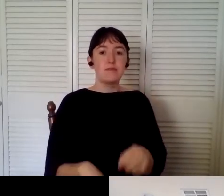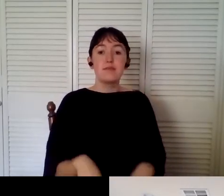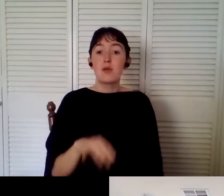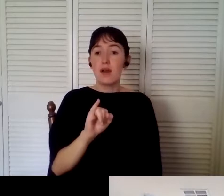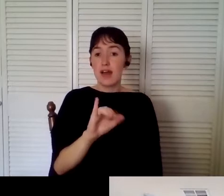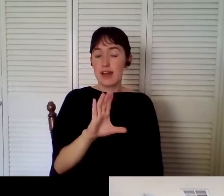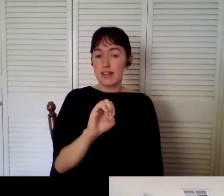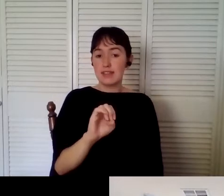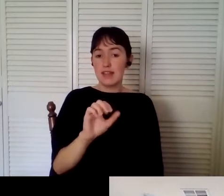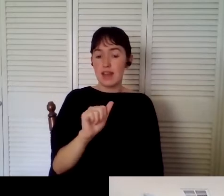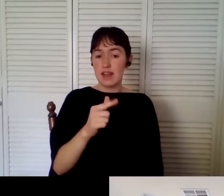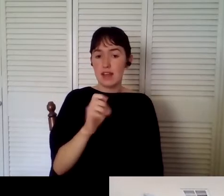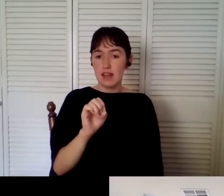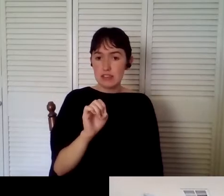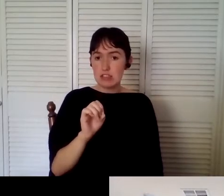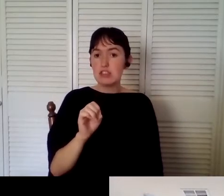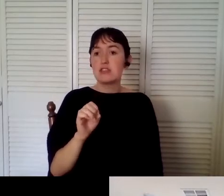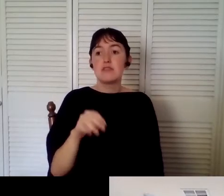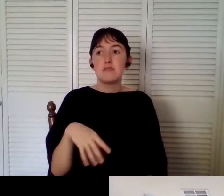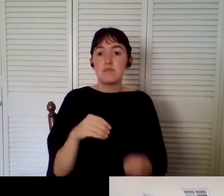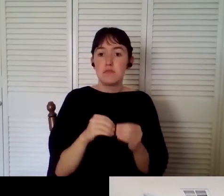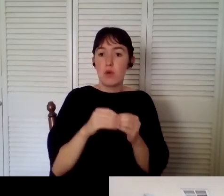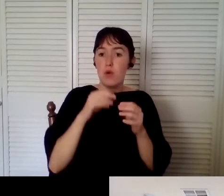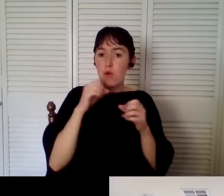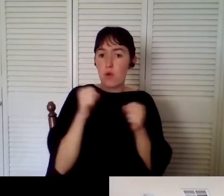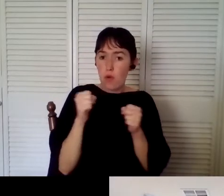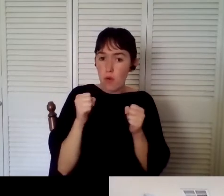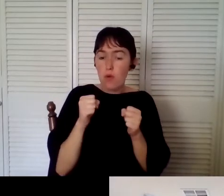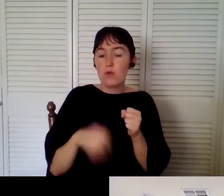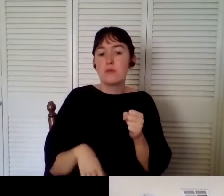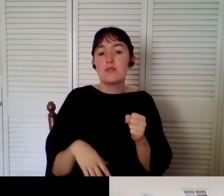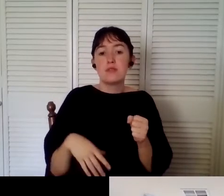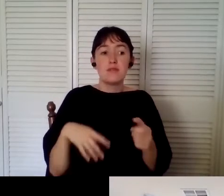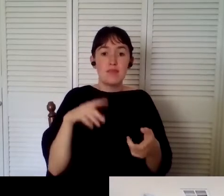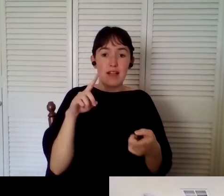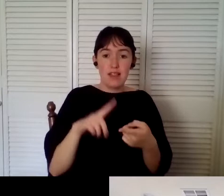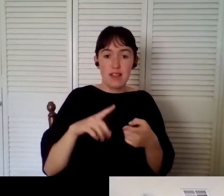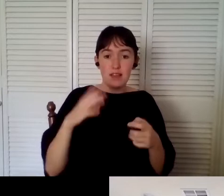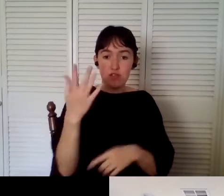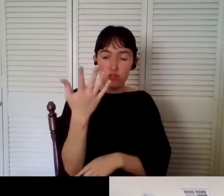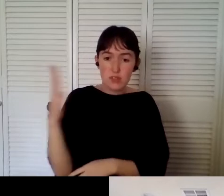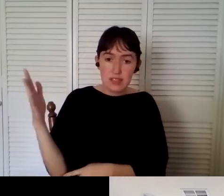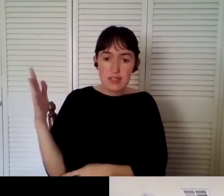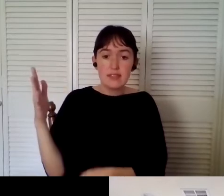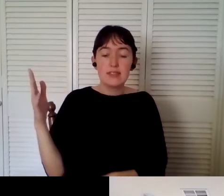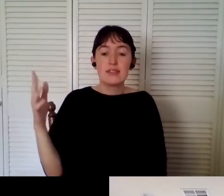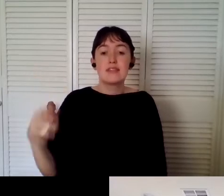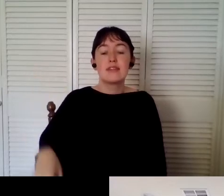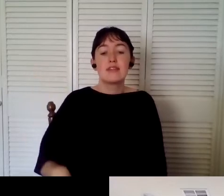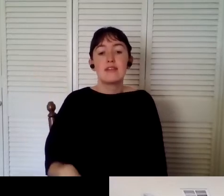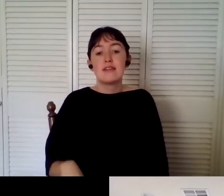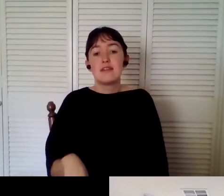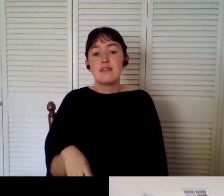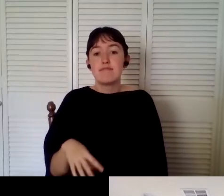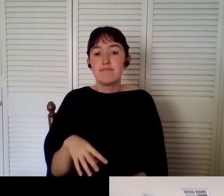Because it's colder, there's less trees and there's more open tundra and plains where grazing animals like ground sloths and mammoth are